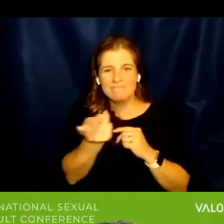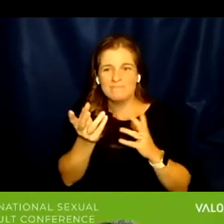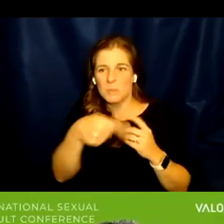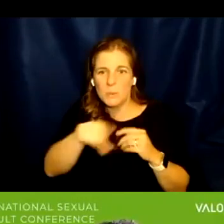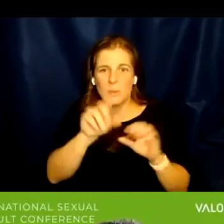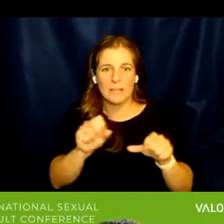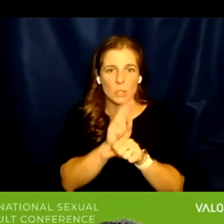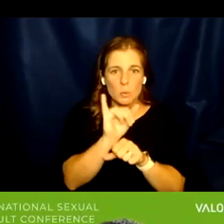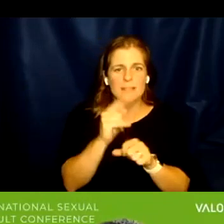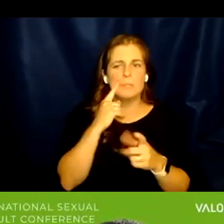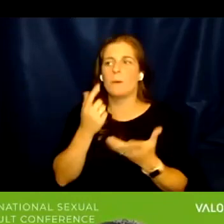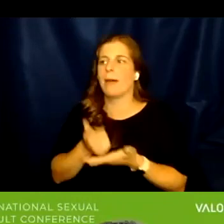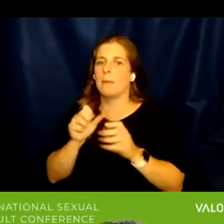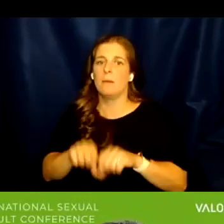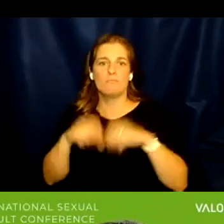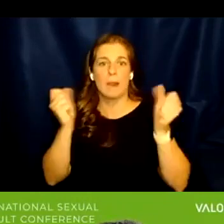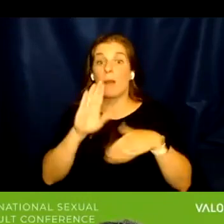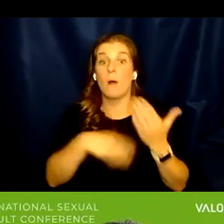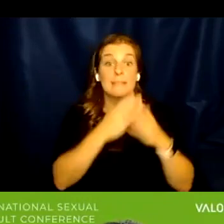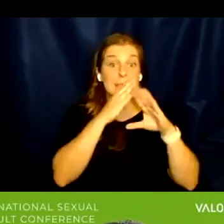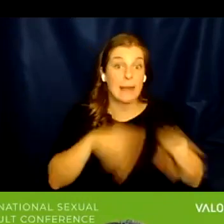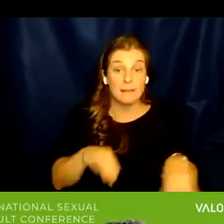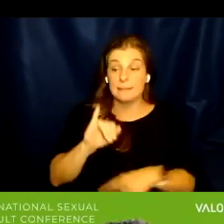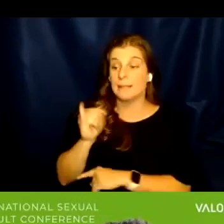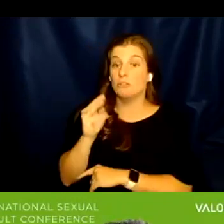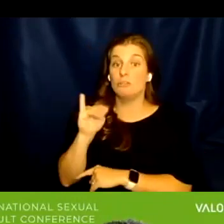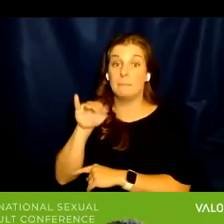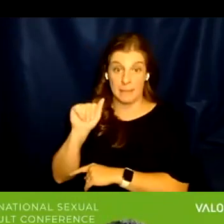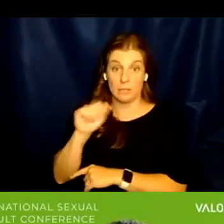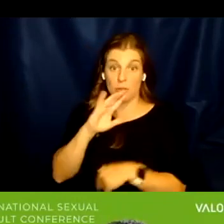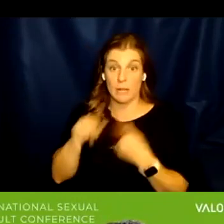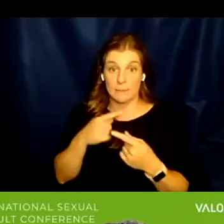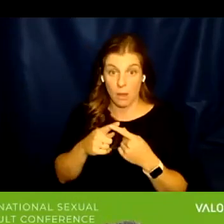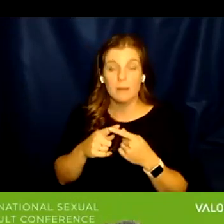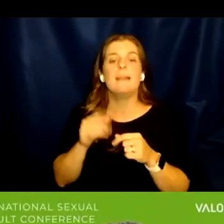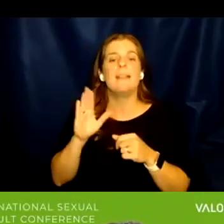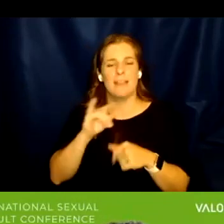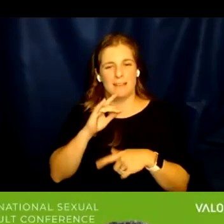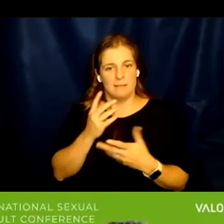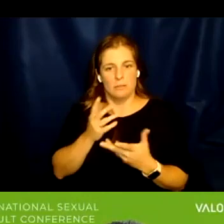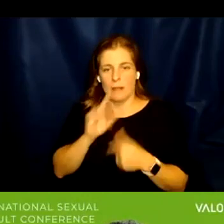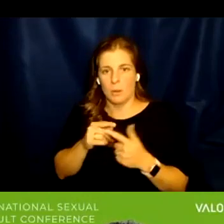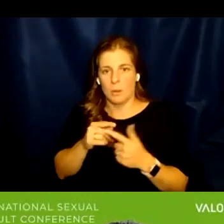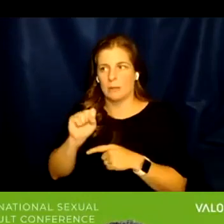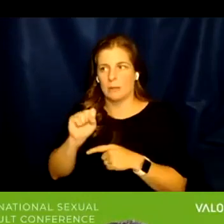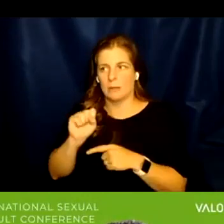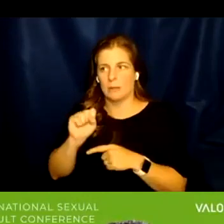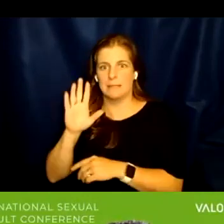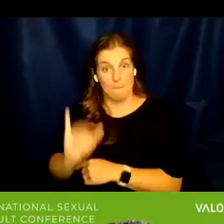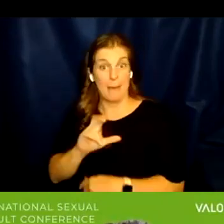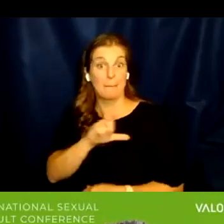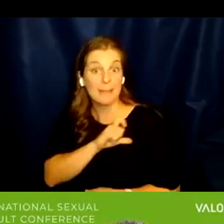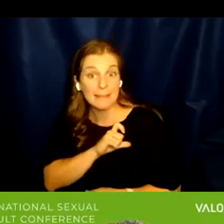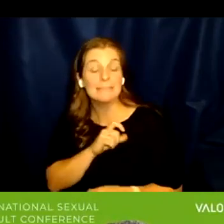the silences that Jamia talked about that exist around sexual violence by police, sexual violence that is an inherent part of